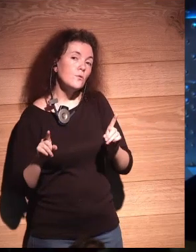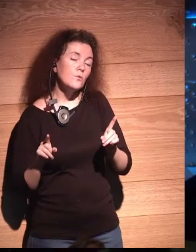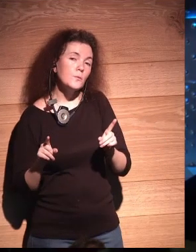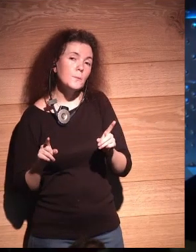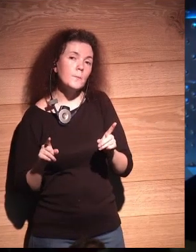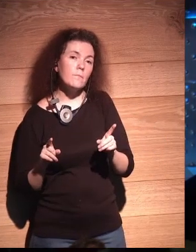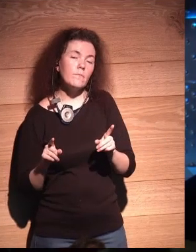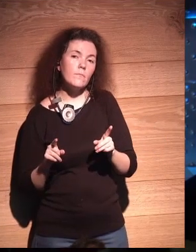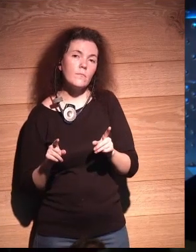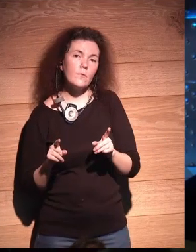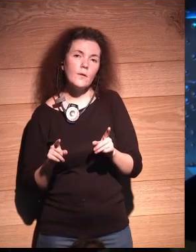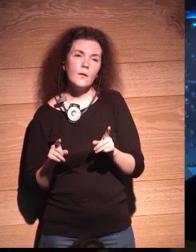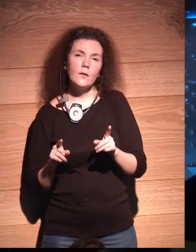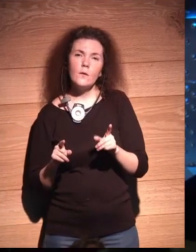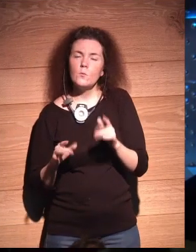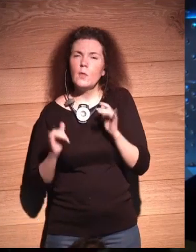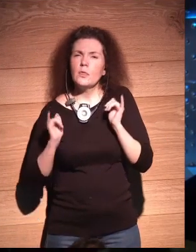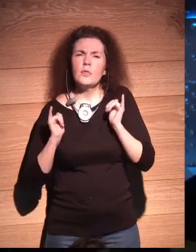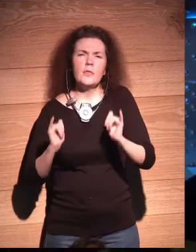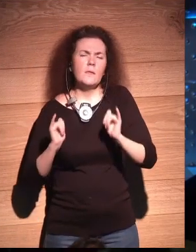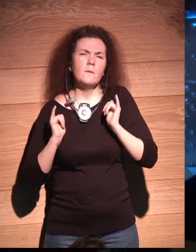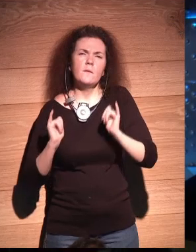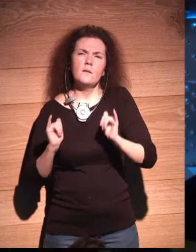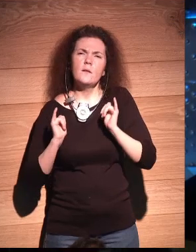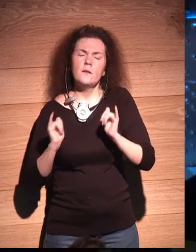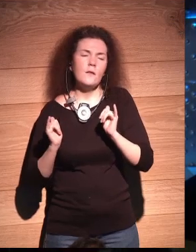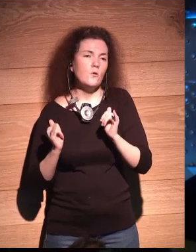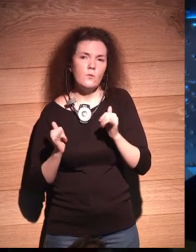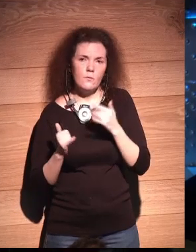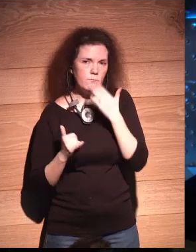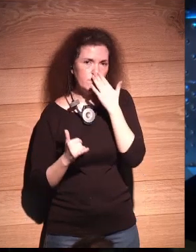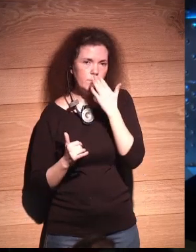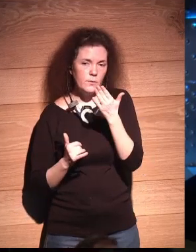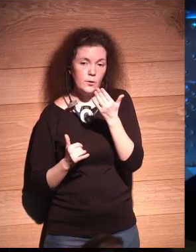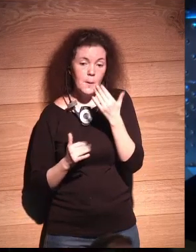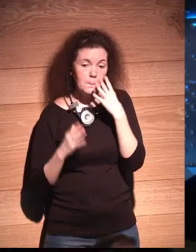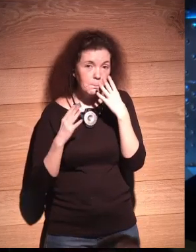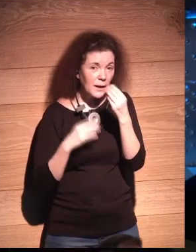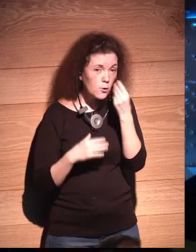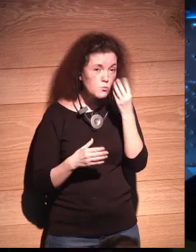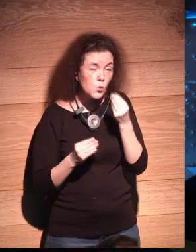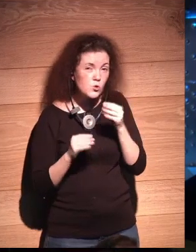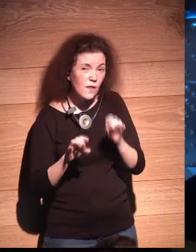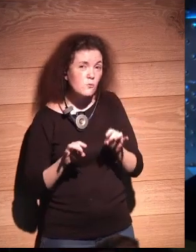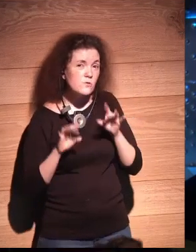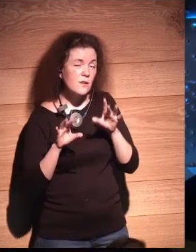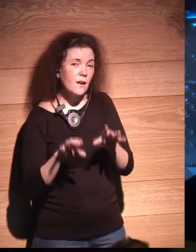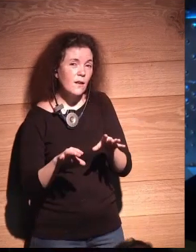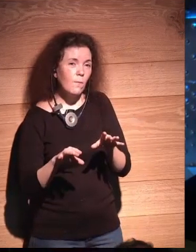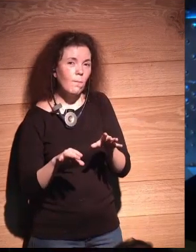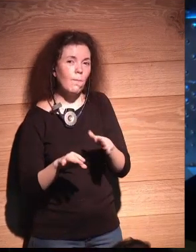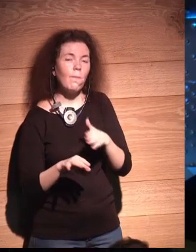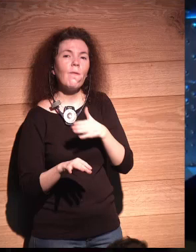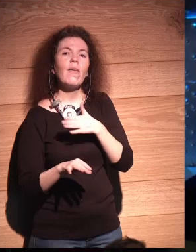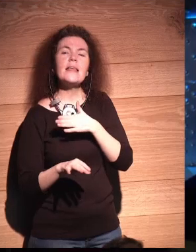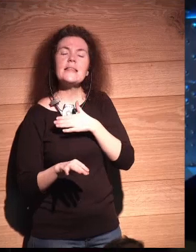it was so much fun to do. And I have to say that a lot of Australian dogs just want to